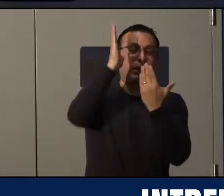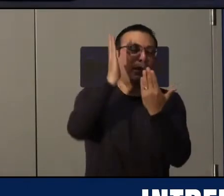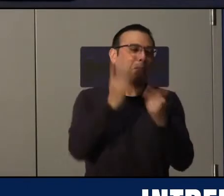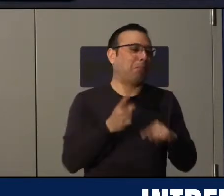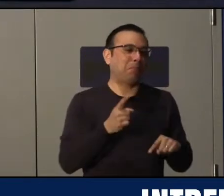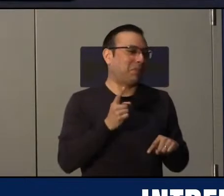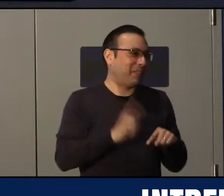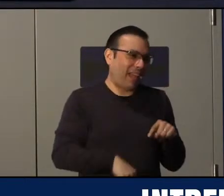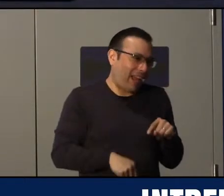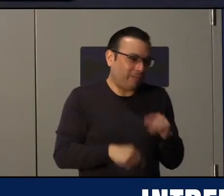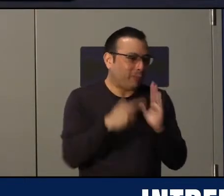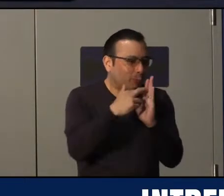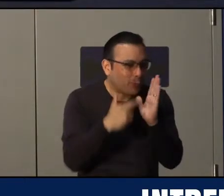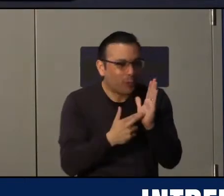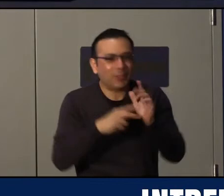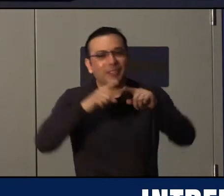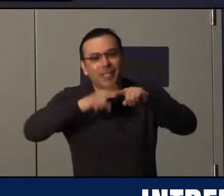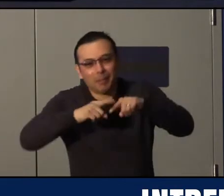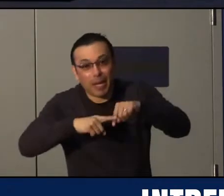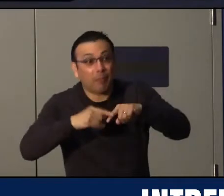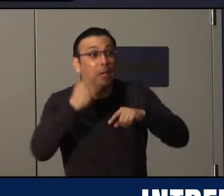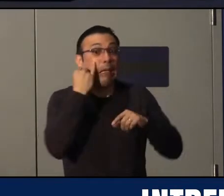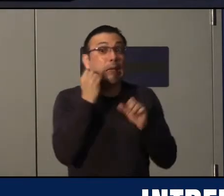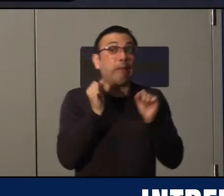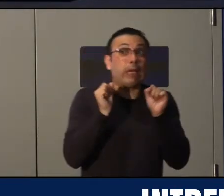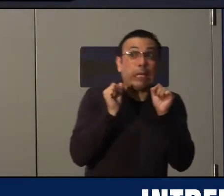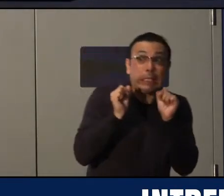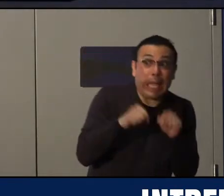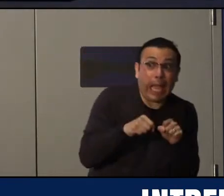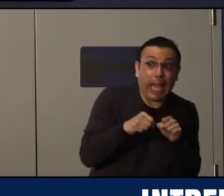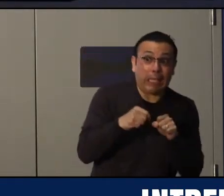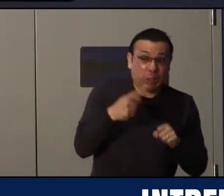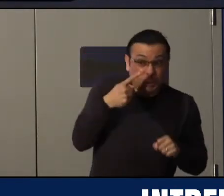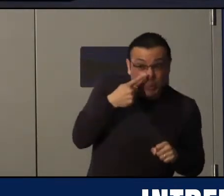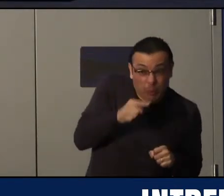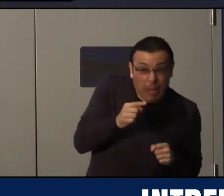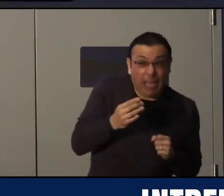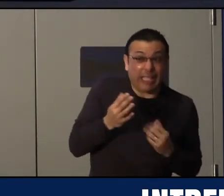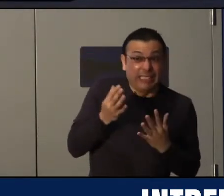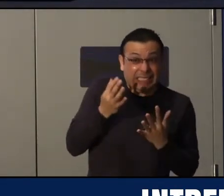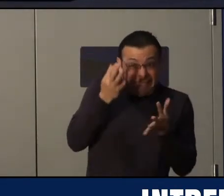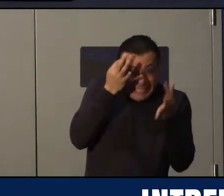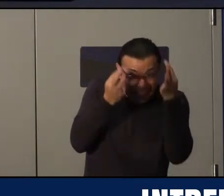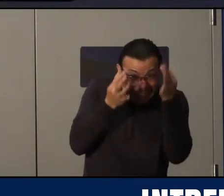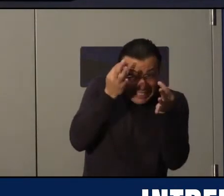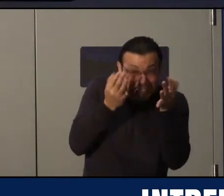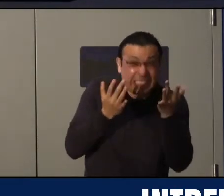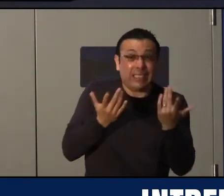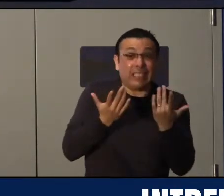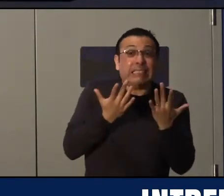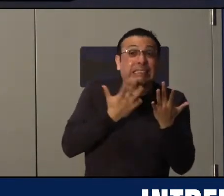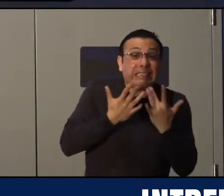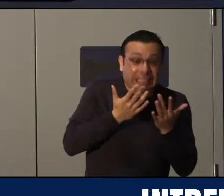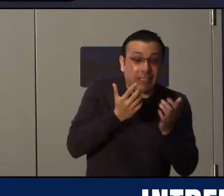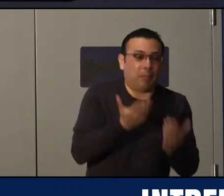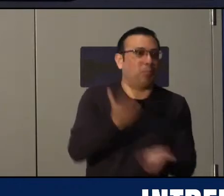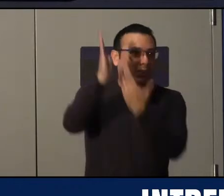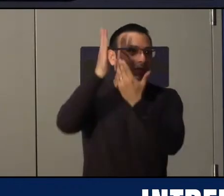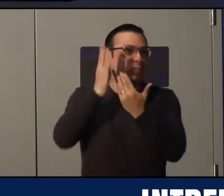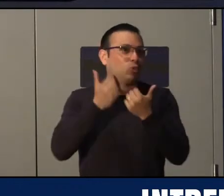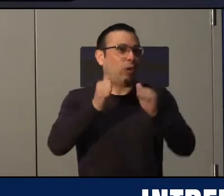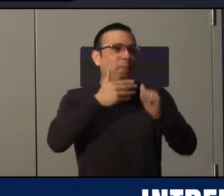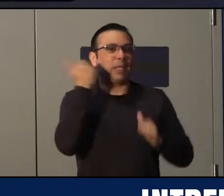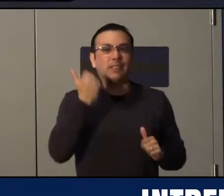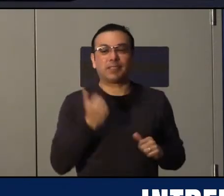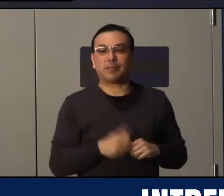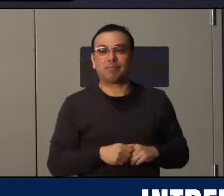hopeful and are looking for any opportunity that might open up to be able to do that. And the suit's with us today. There is a suit with us today, so